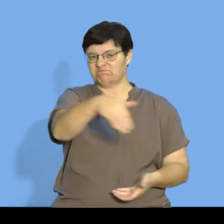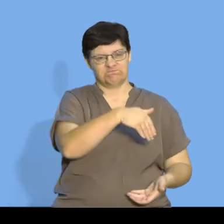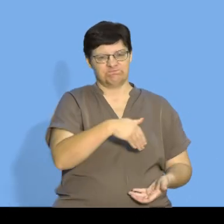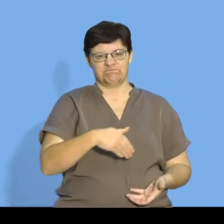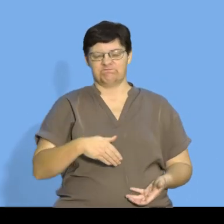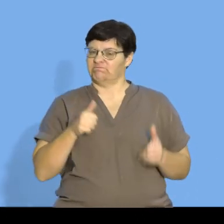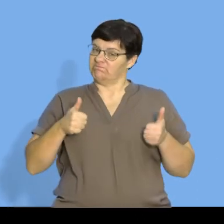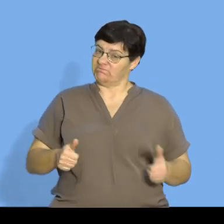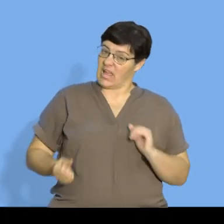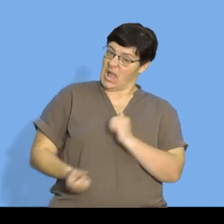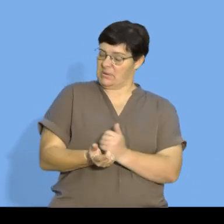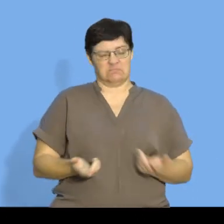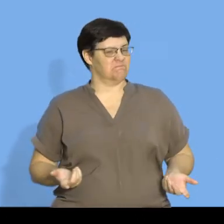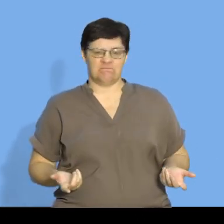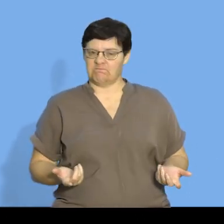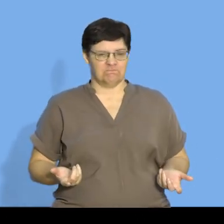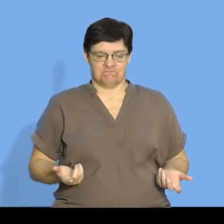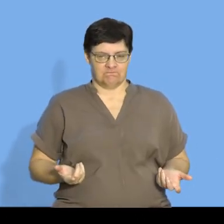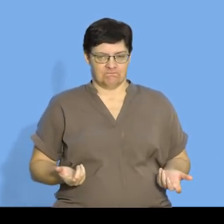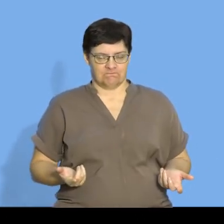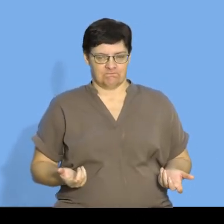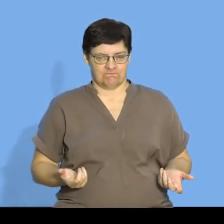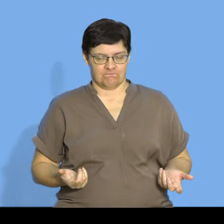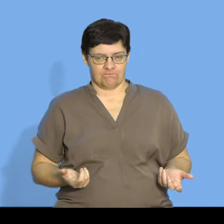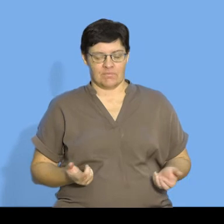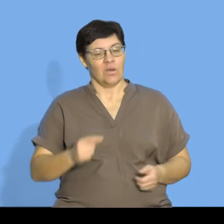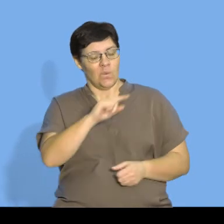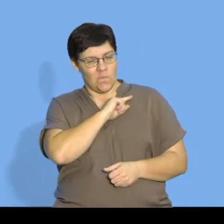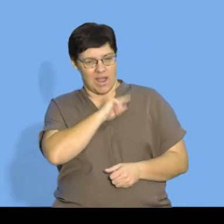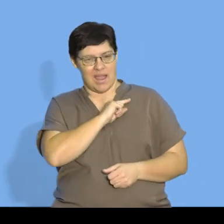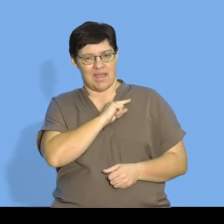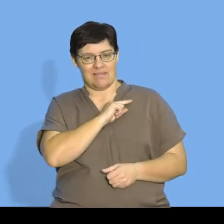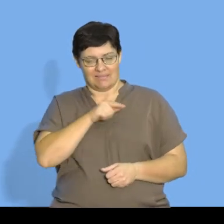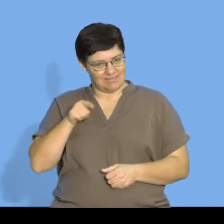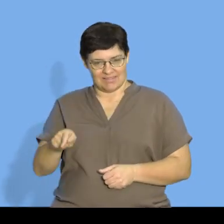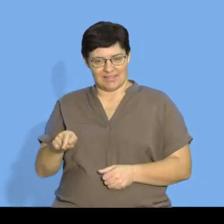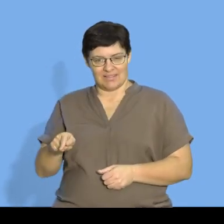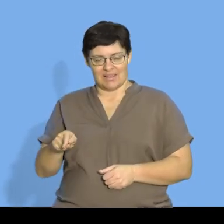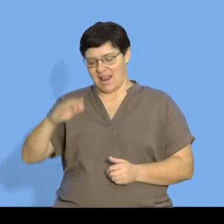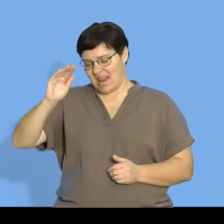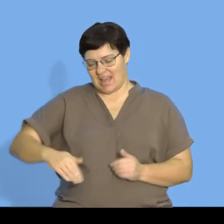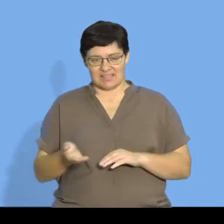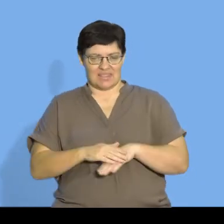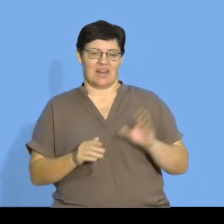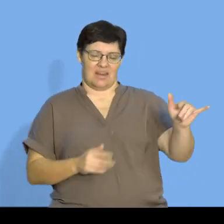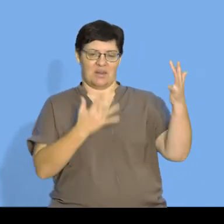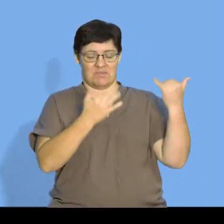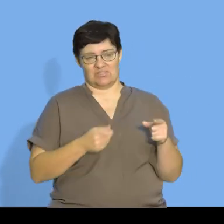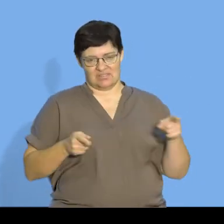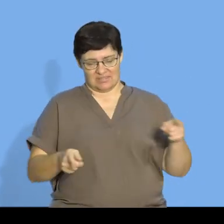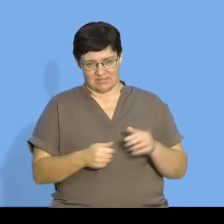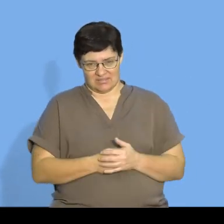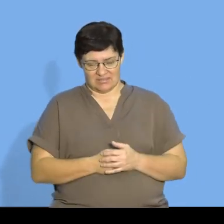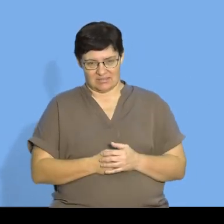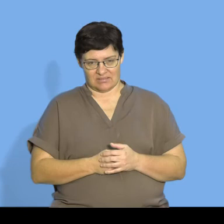actual figure. Clearly, you can see that because your actual is less than your